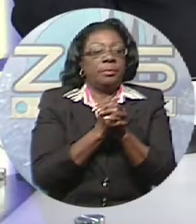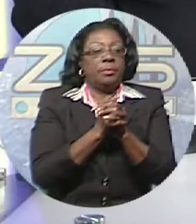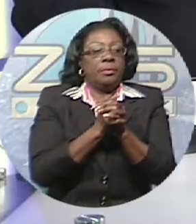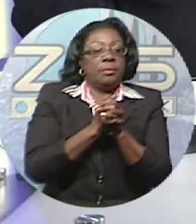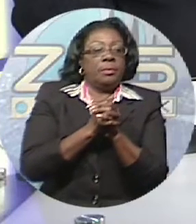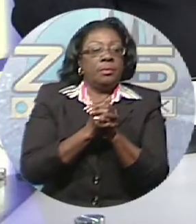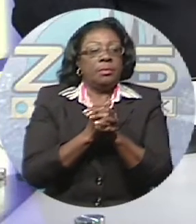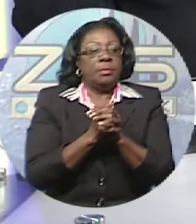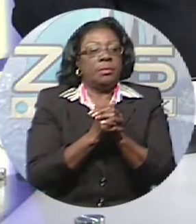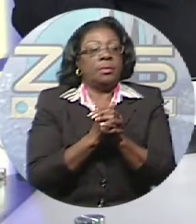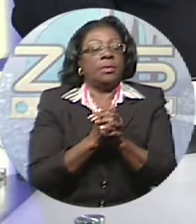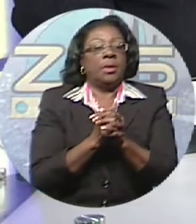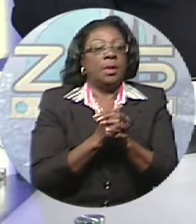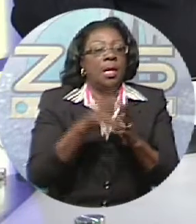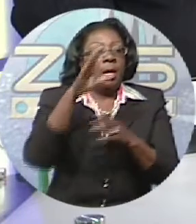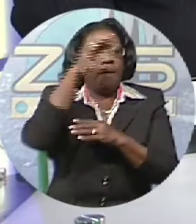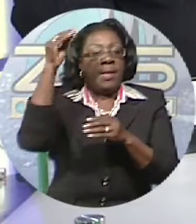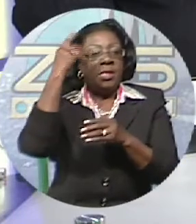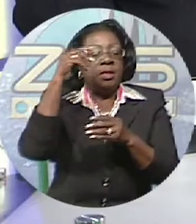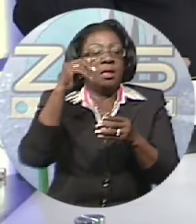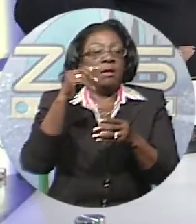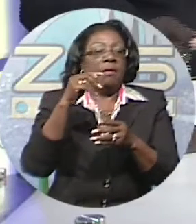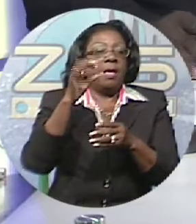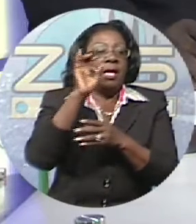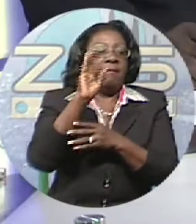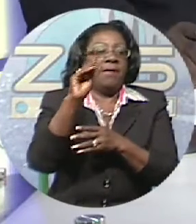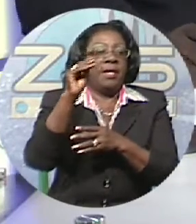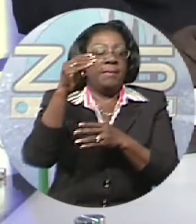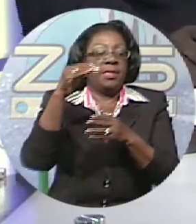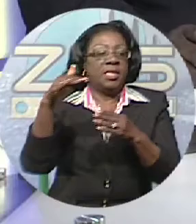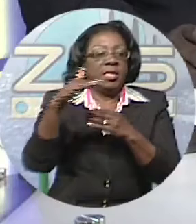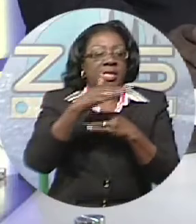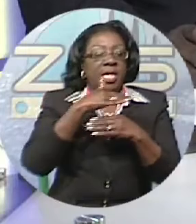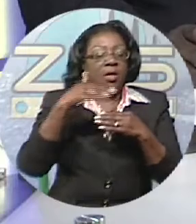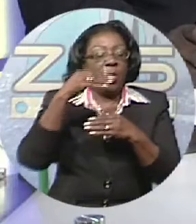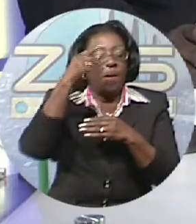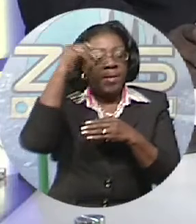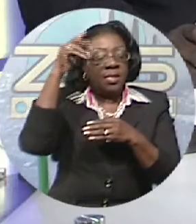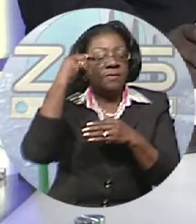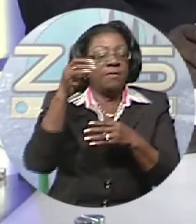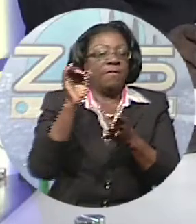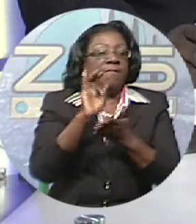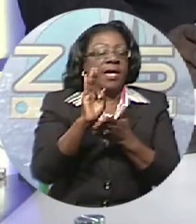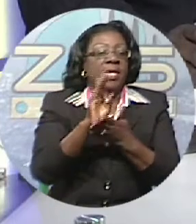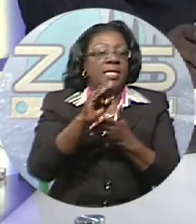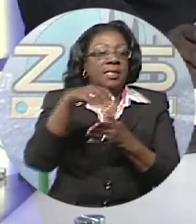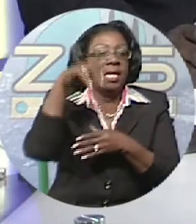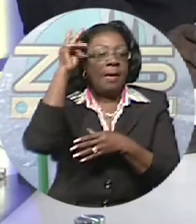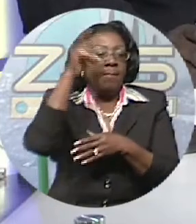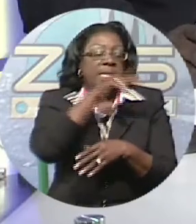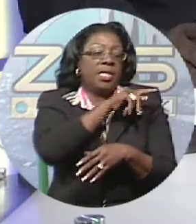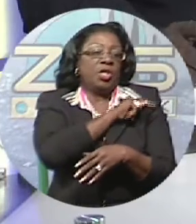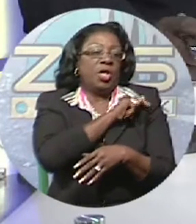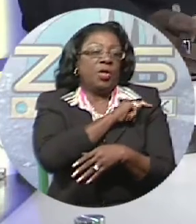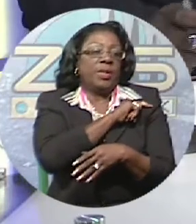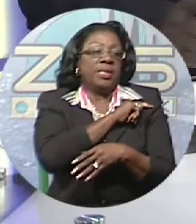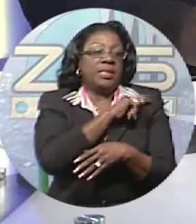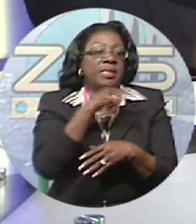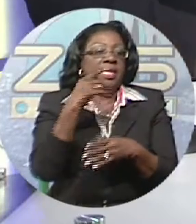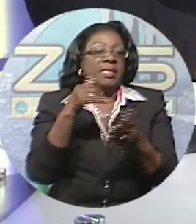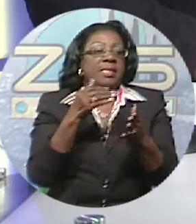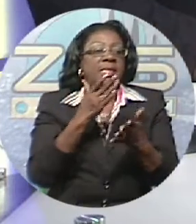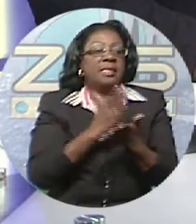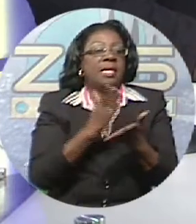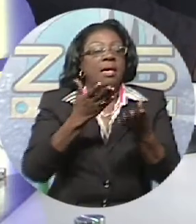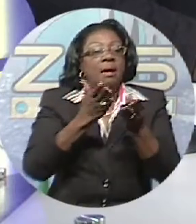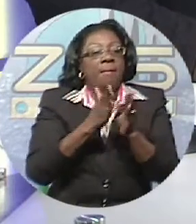Meantime, Shadow Minister for Finance Peter Turnquist says critical issues that Bahamians are facing are not getting the right attention. In fact, he